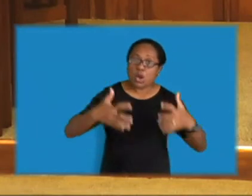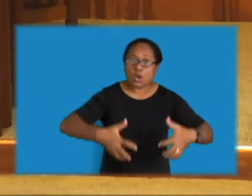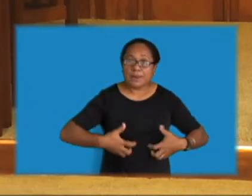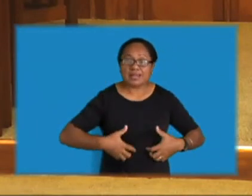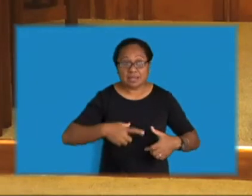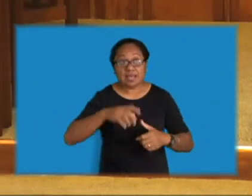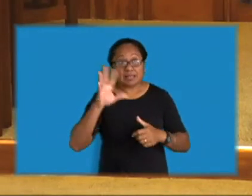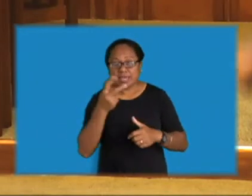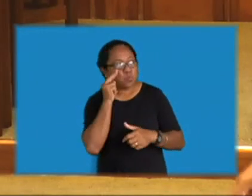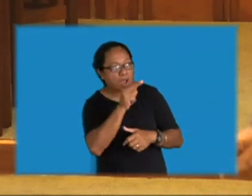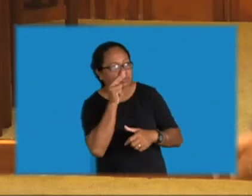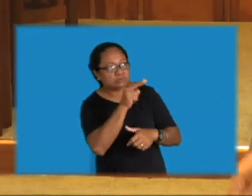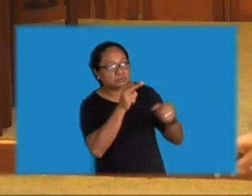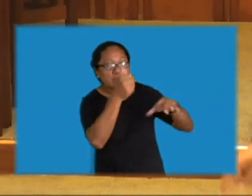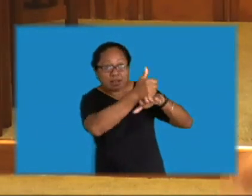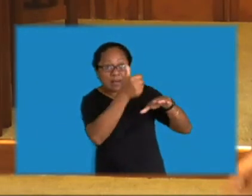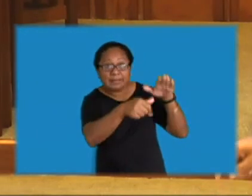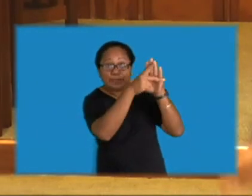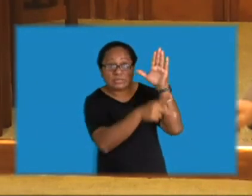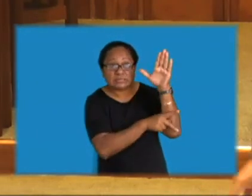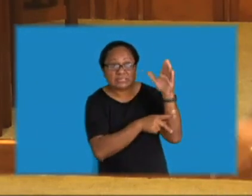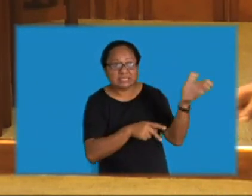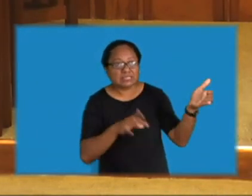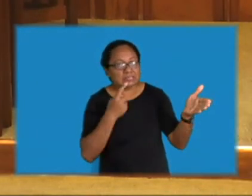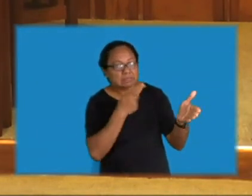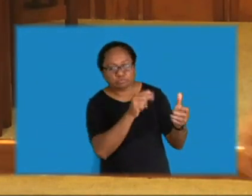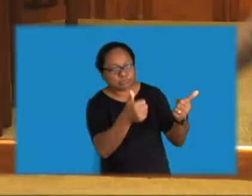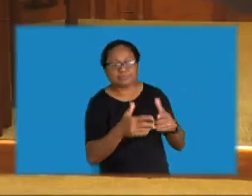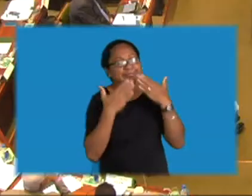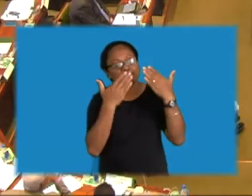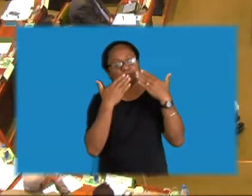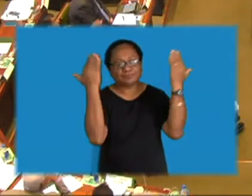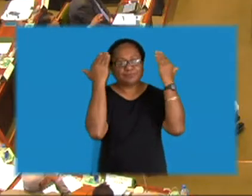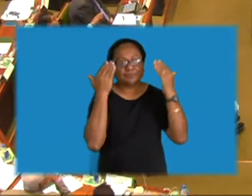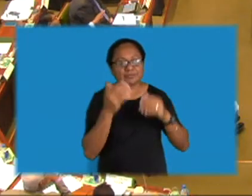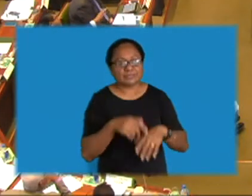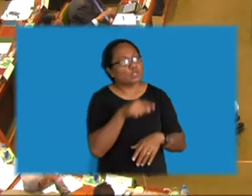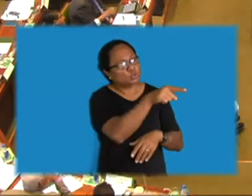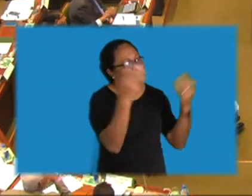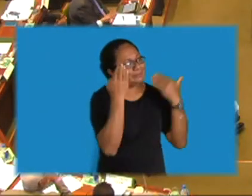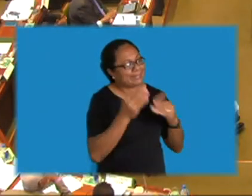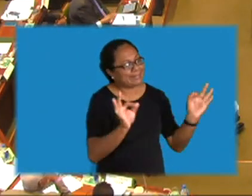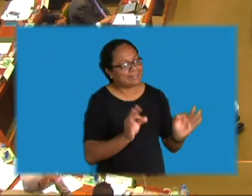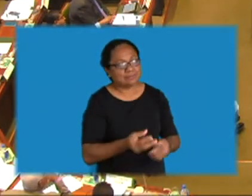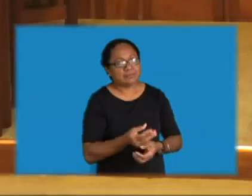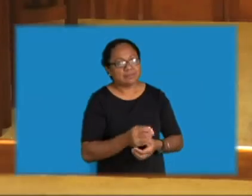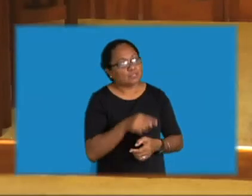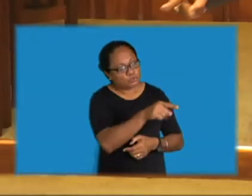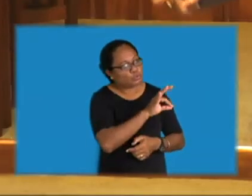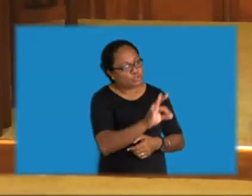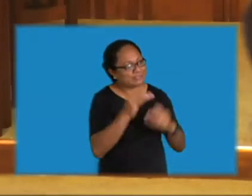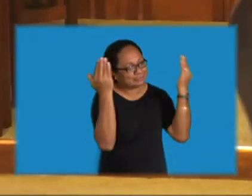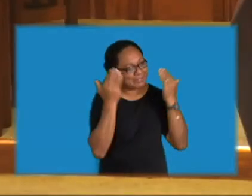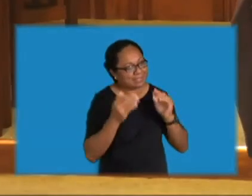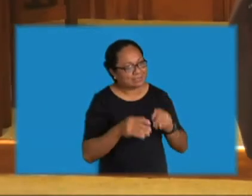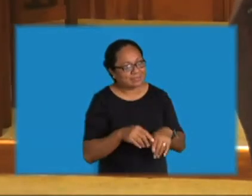this government's policy, and they will make sure that it is not happen. Thank you, Madam Speaker. You are not the Speaker. The Honourable Attorney General, you are not the Speaker.